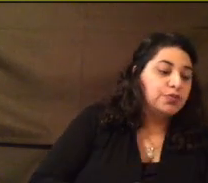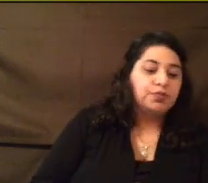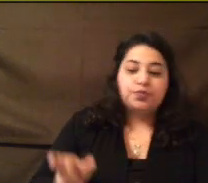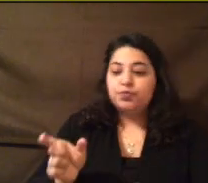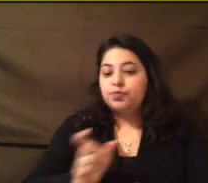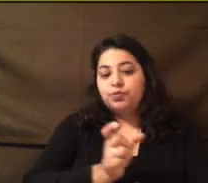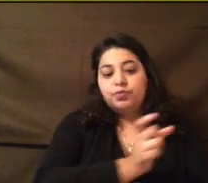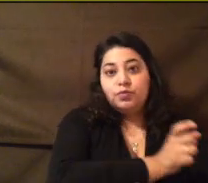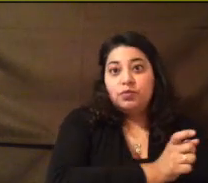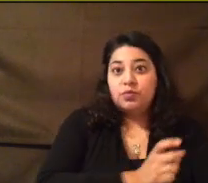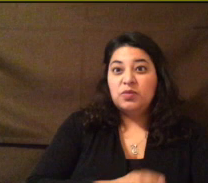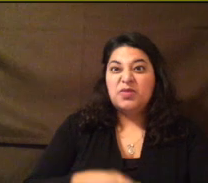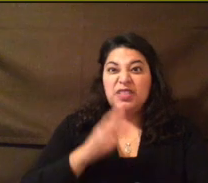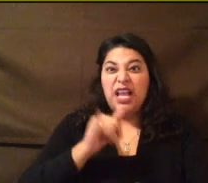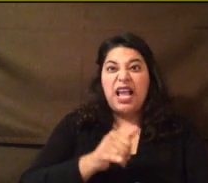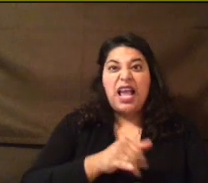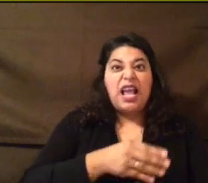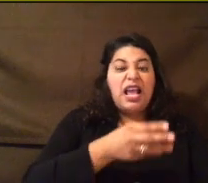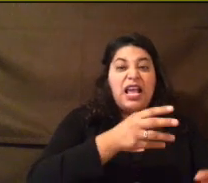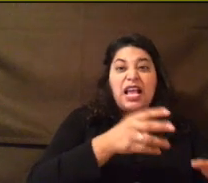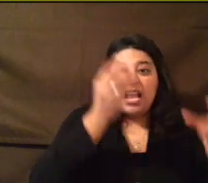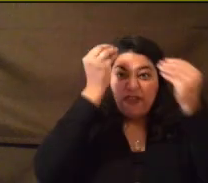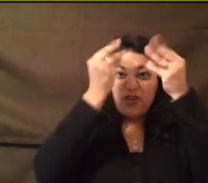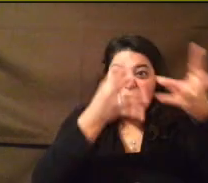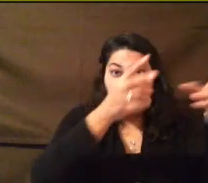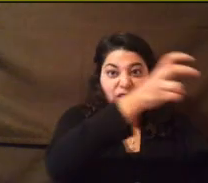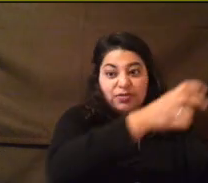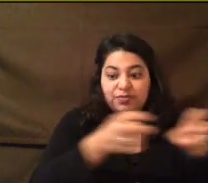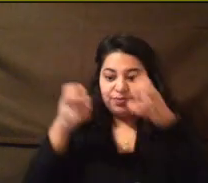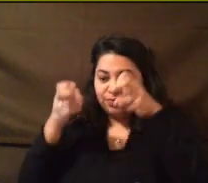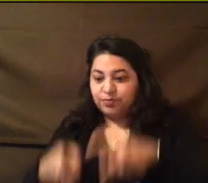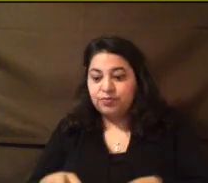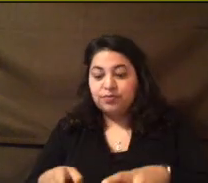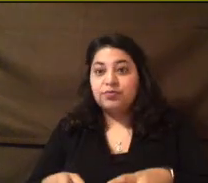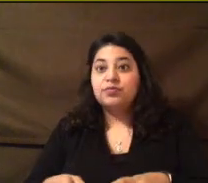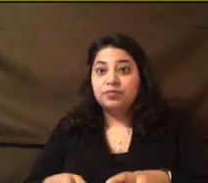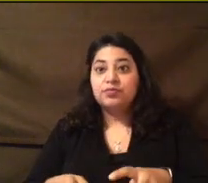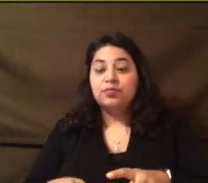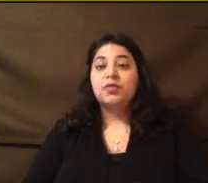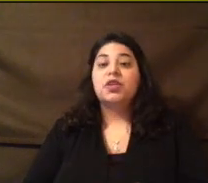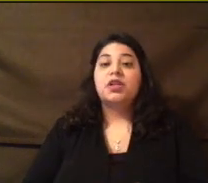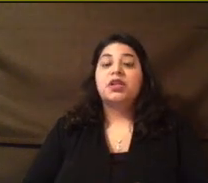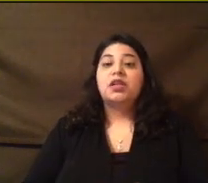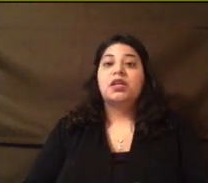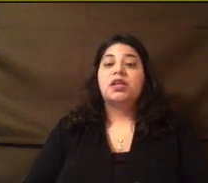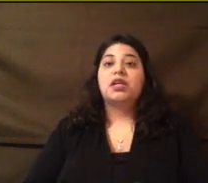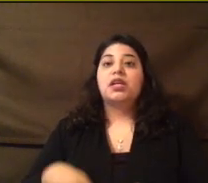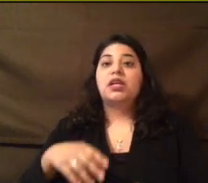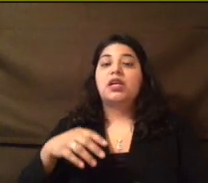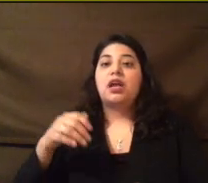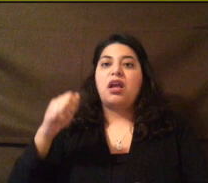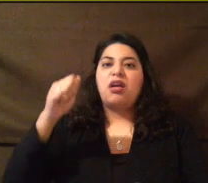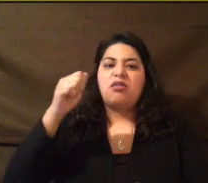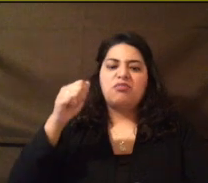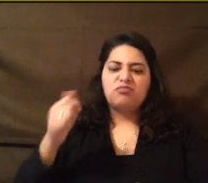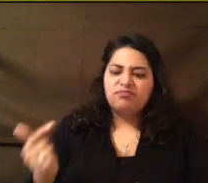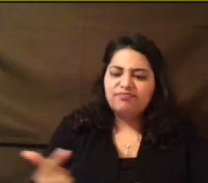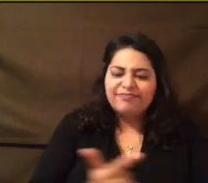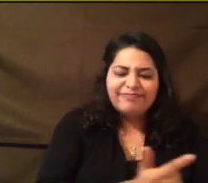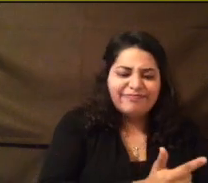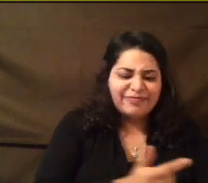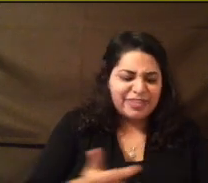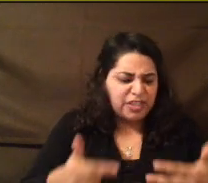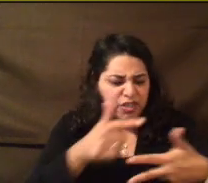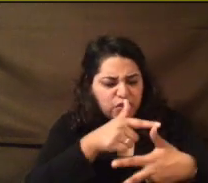cat, and I'll put dog, and I'll put hamster. You see how I'm taking the data straight from that frequency table. And